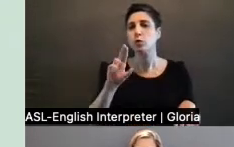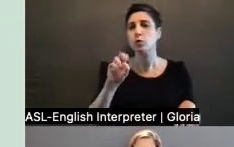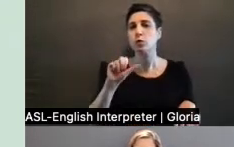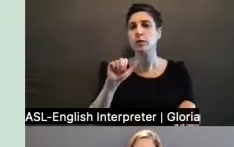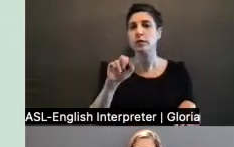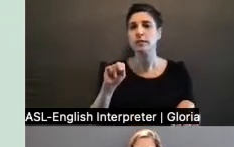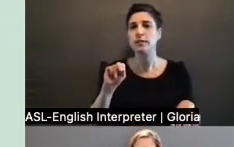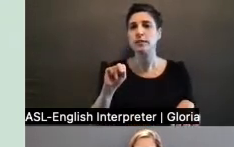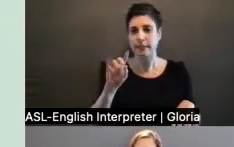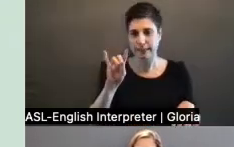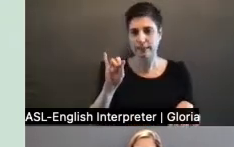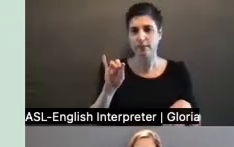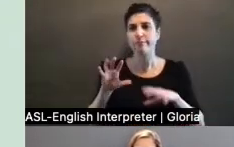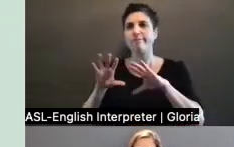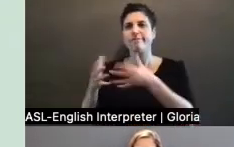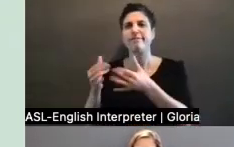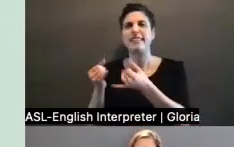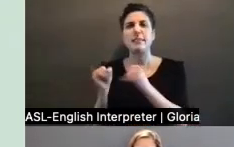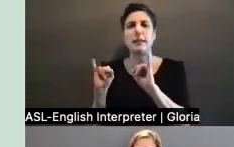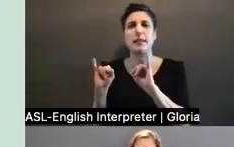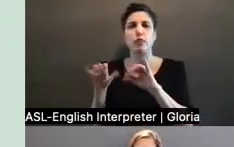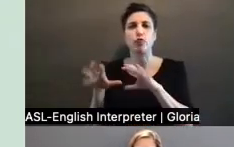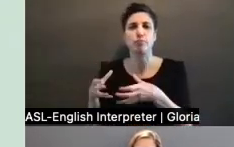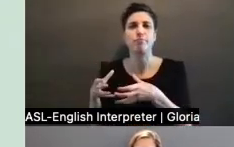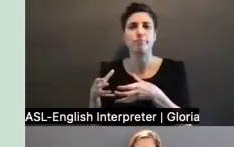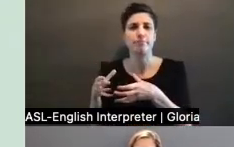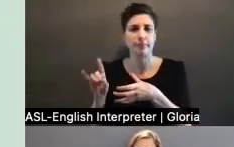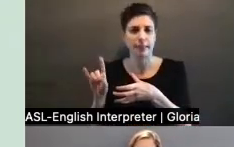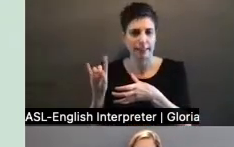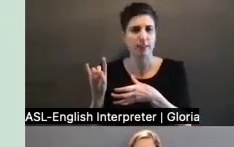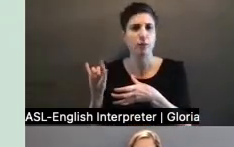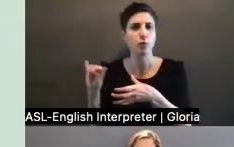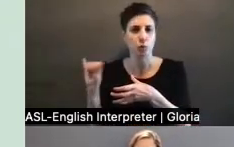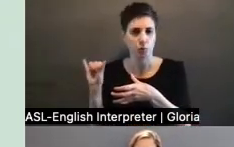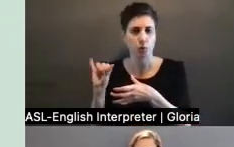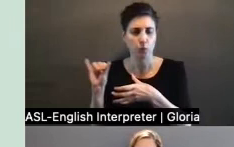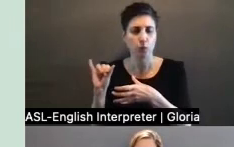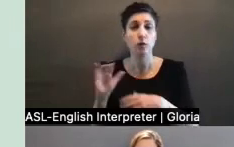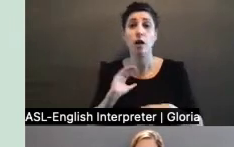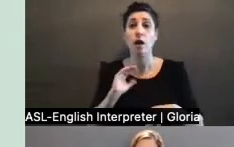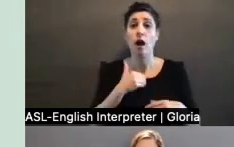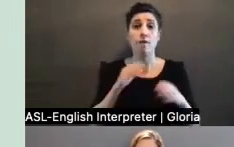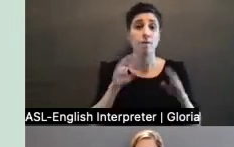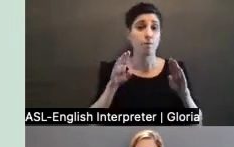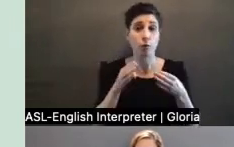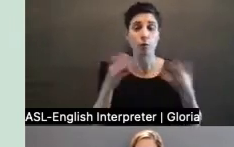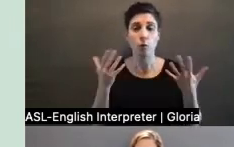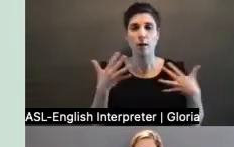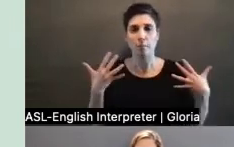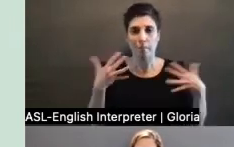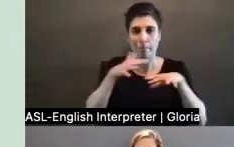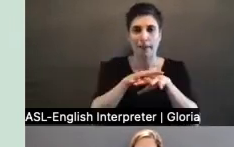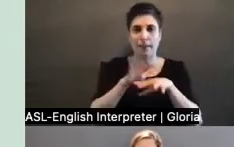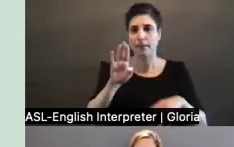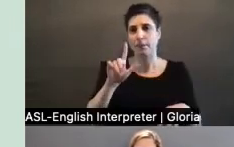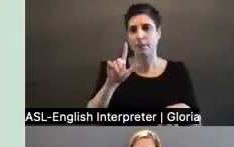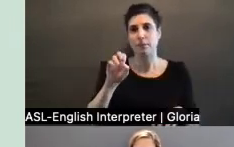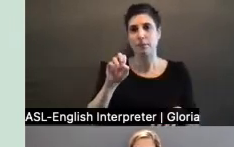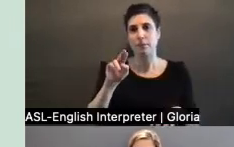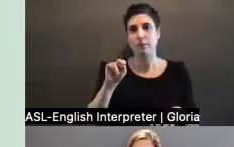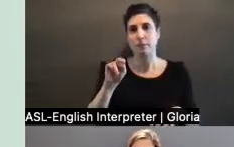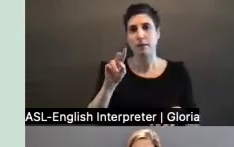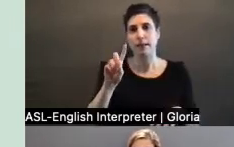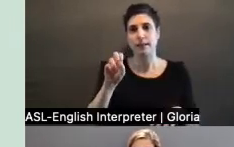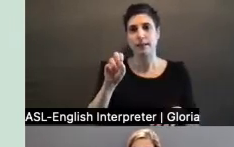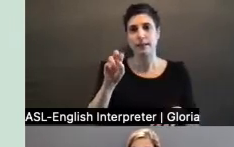learning version as well. So, and our focus is on blended learning. How do we incorporate